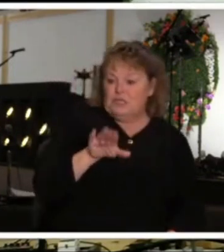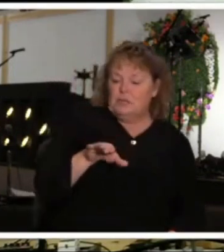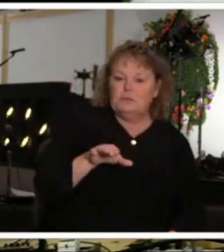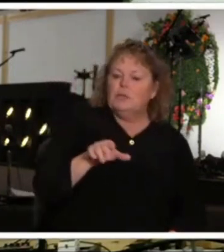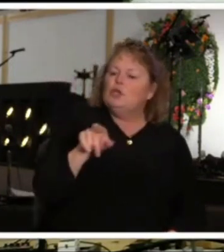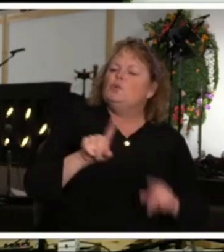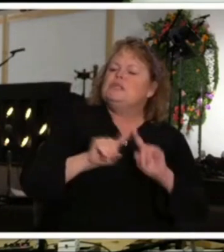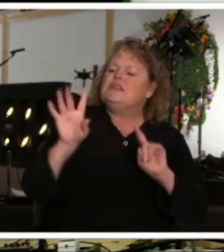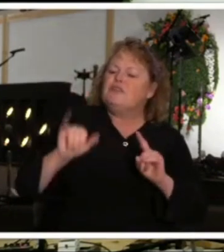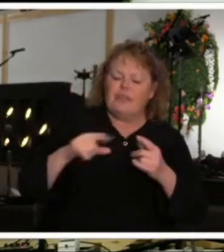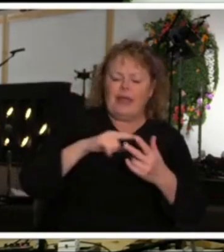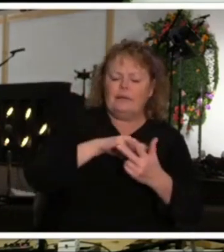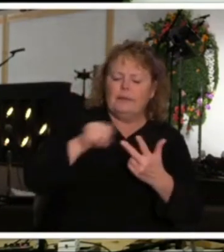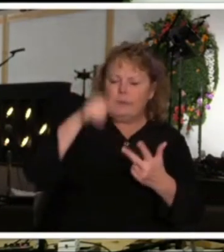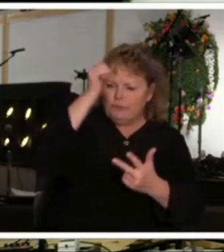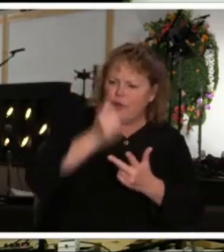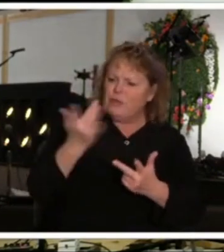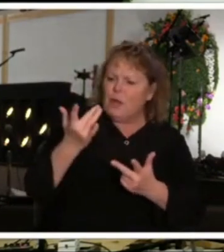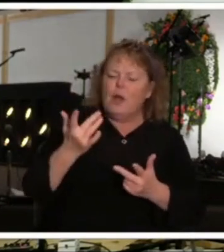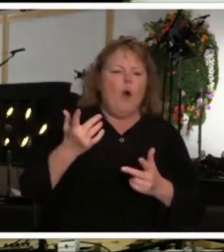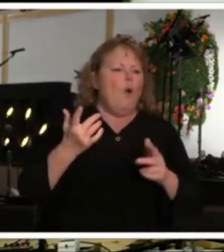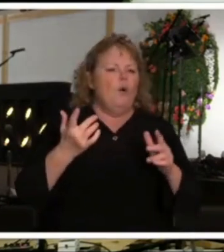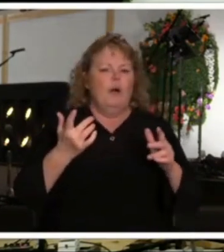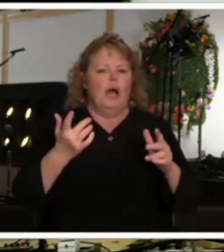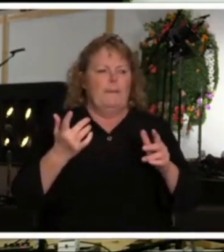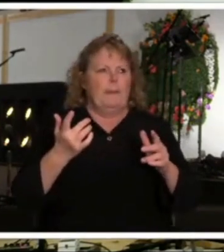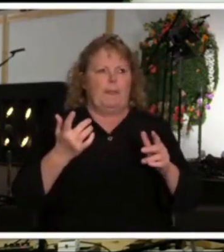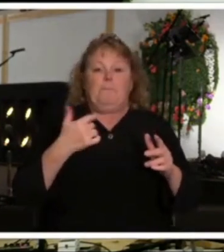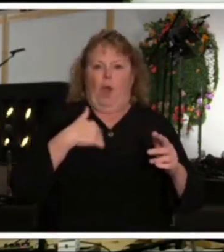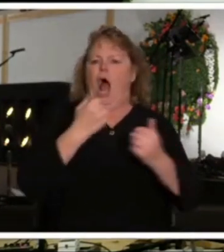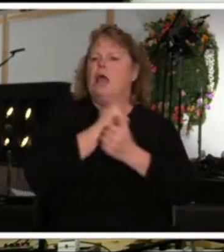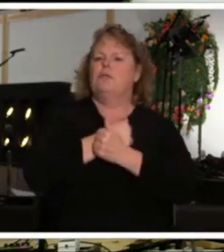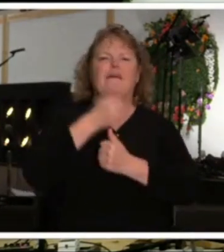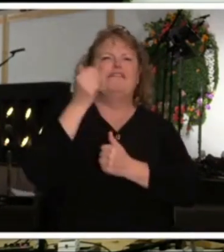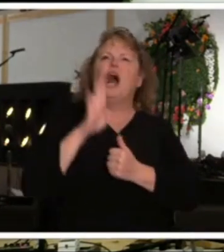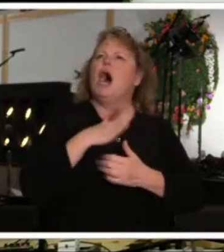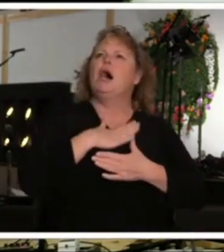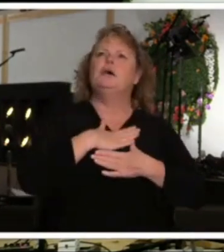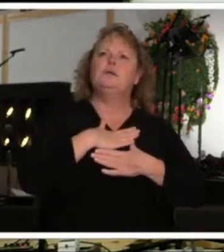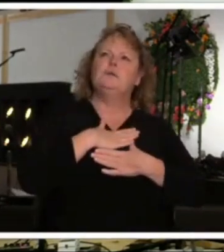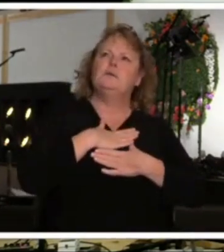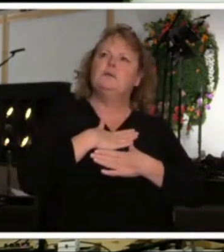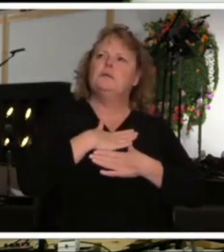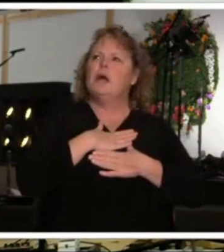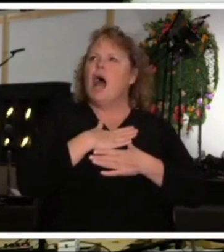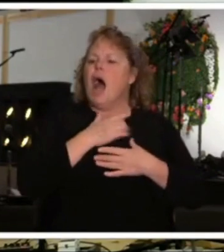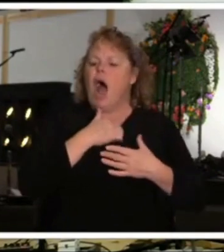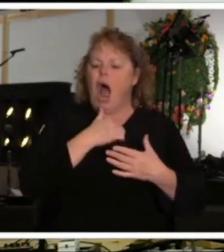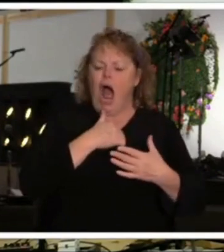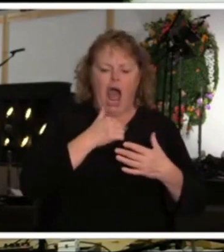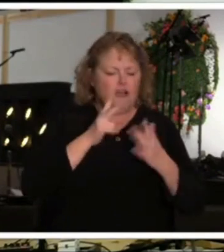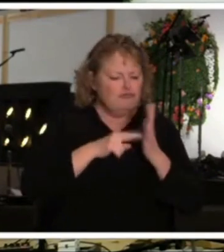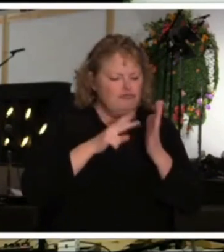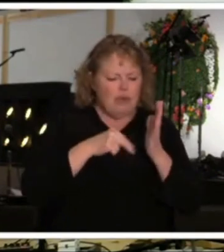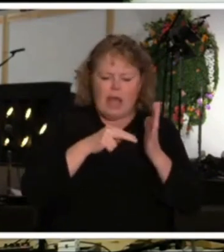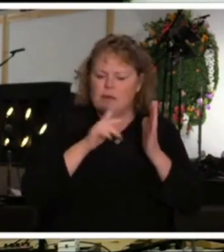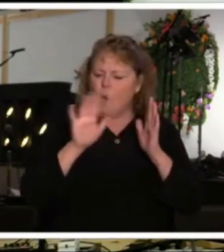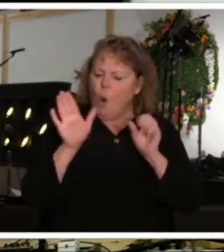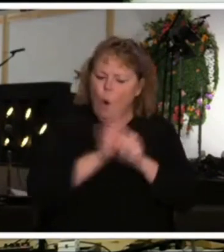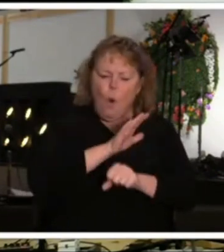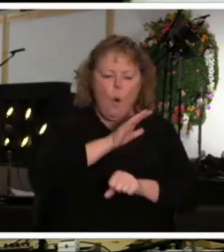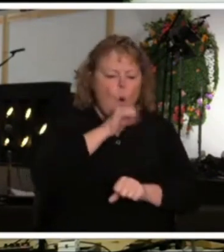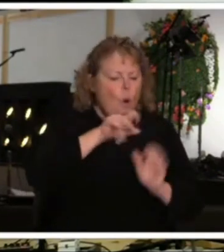children? Well, you know, I love the Lord. I read the Torah yesterday. I pray 5 times a